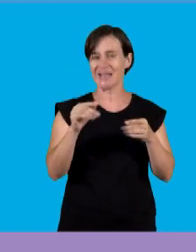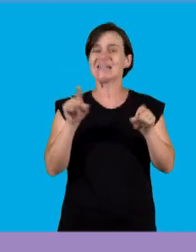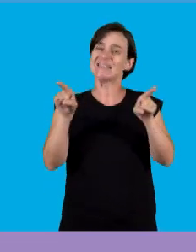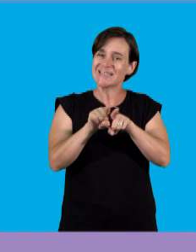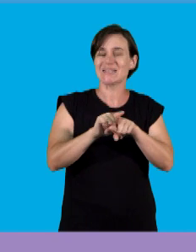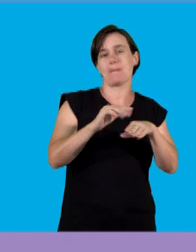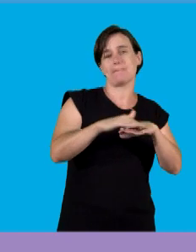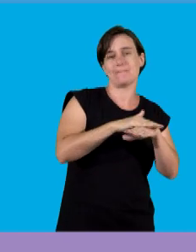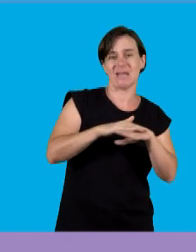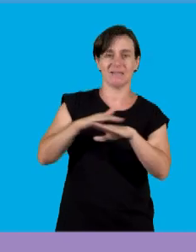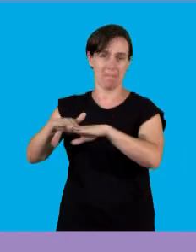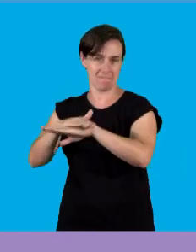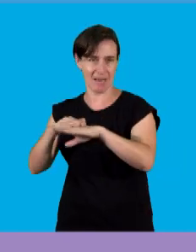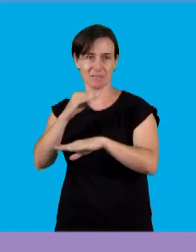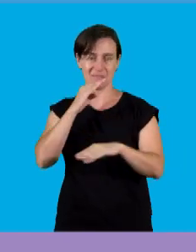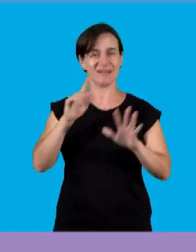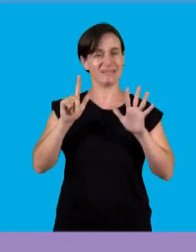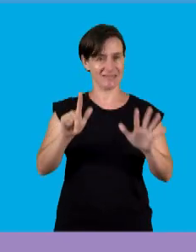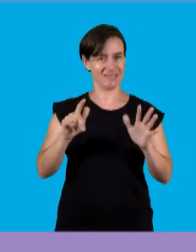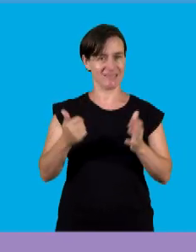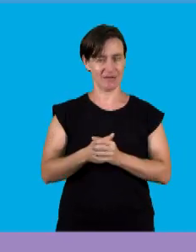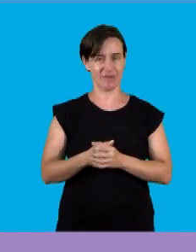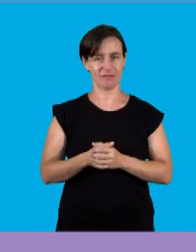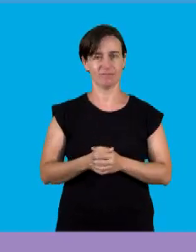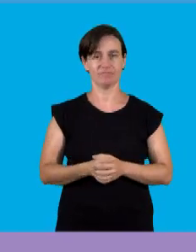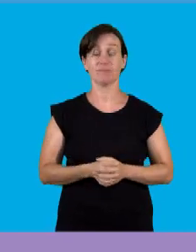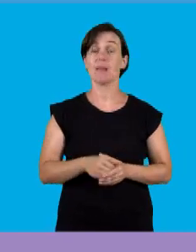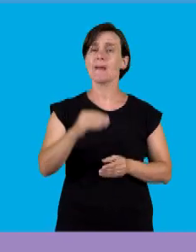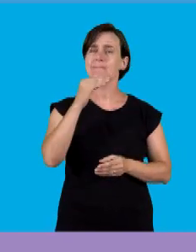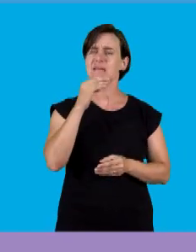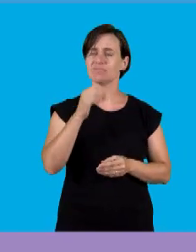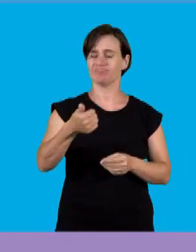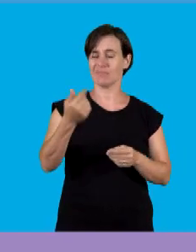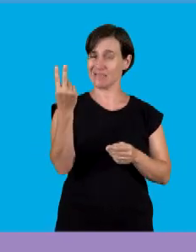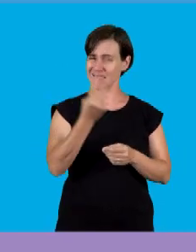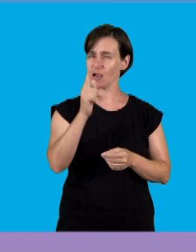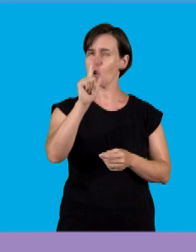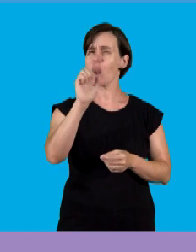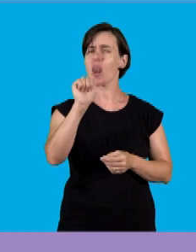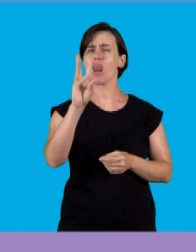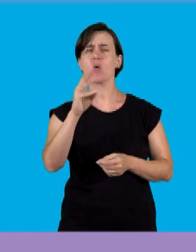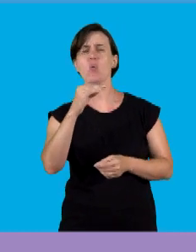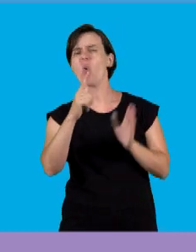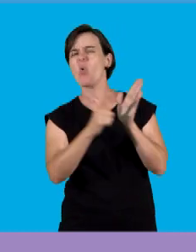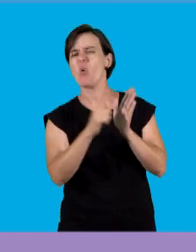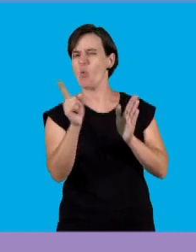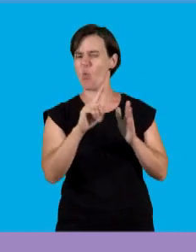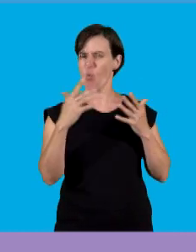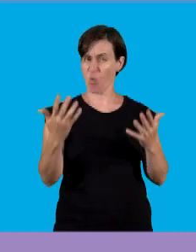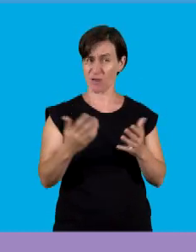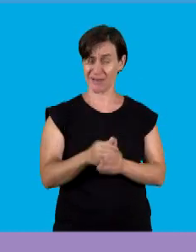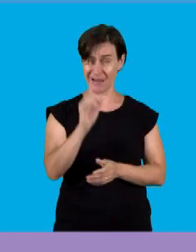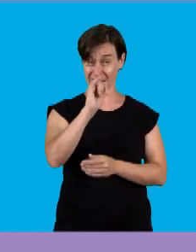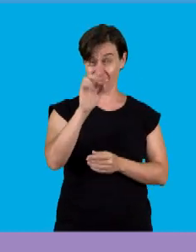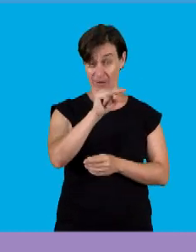base. Now that applies to our second exponent law. And do you remember what we do when we are dividing powers of the same